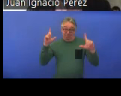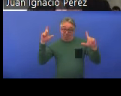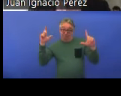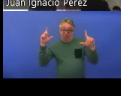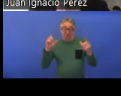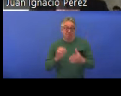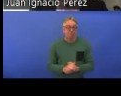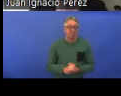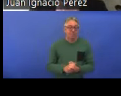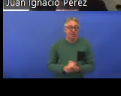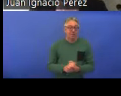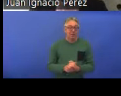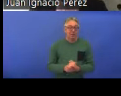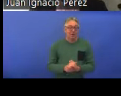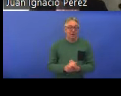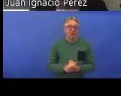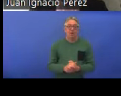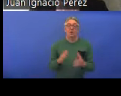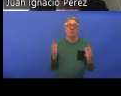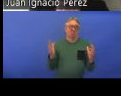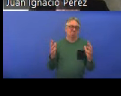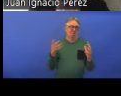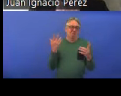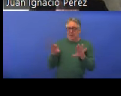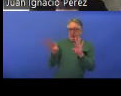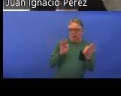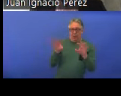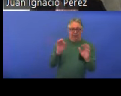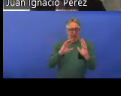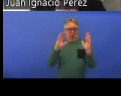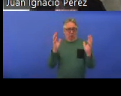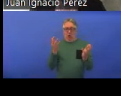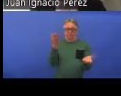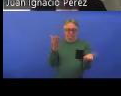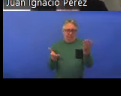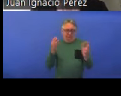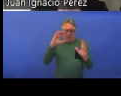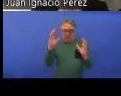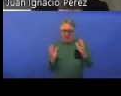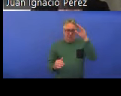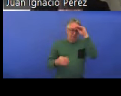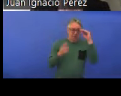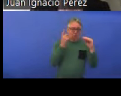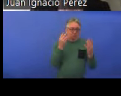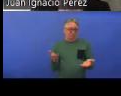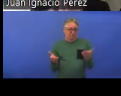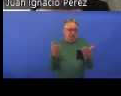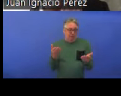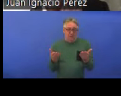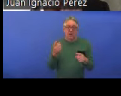with consideration of equitable geographical distribution, representation of legal systems, gender balance, and participation